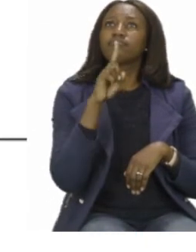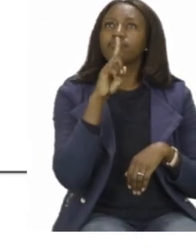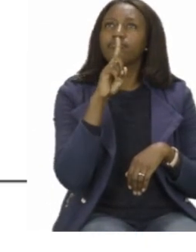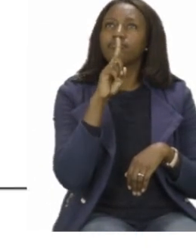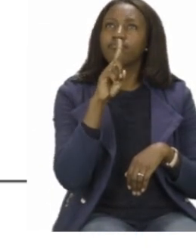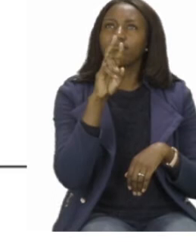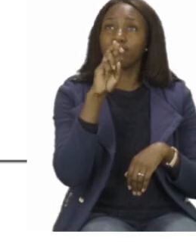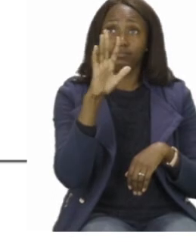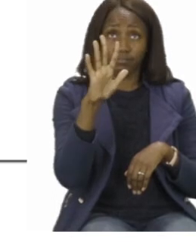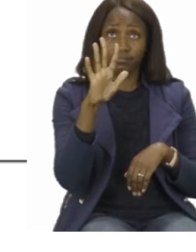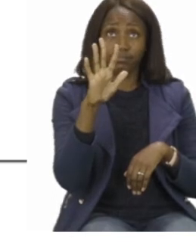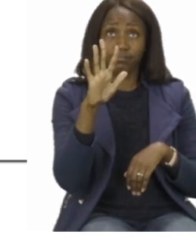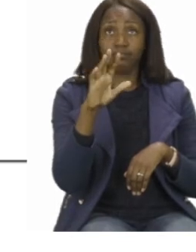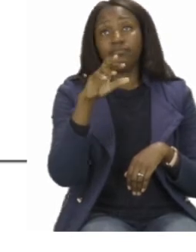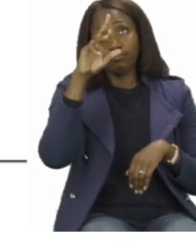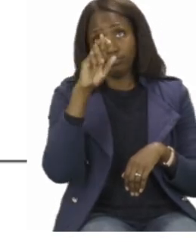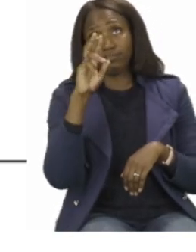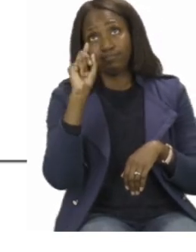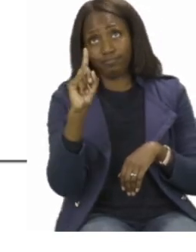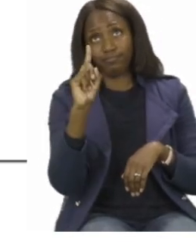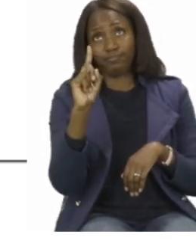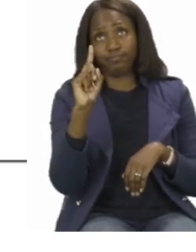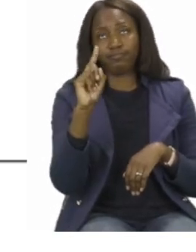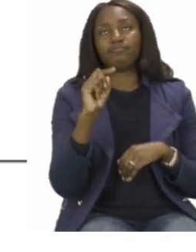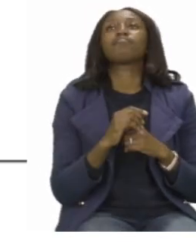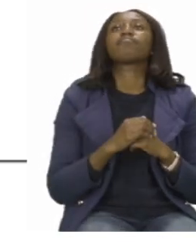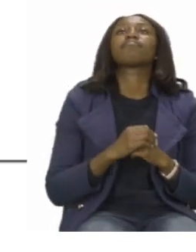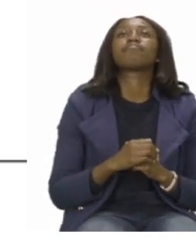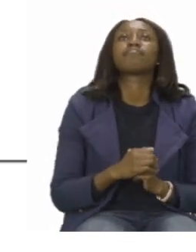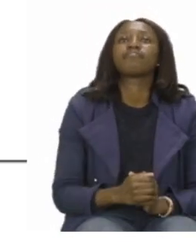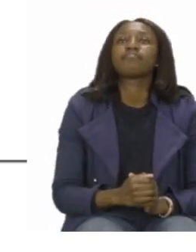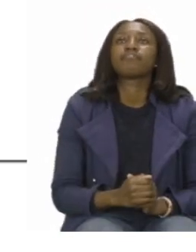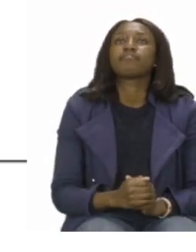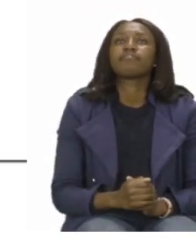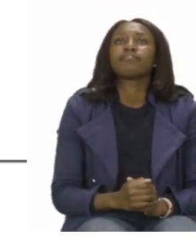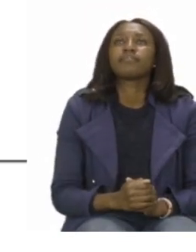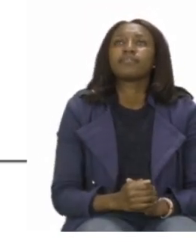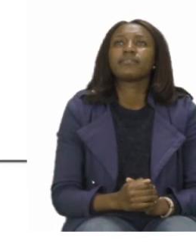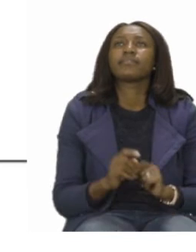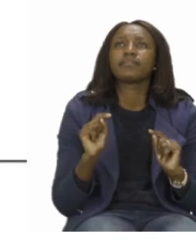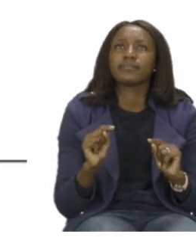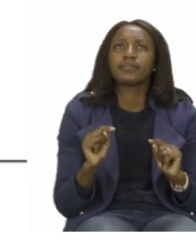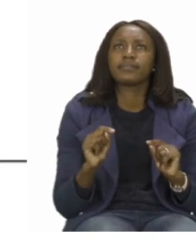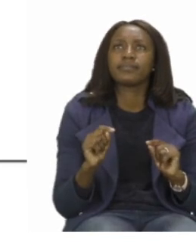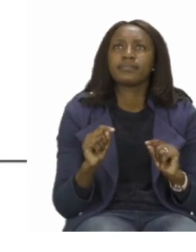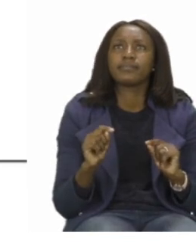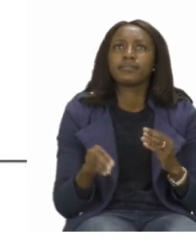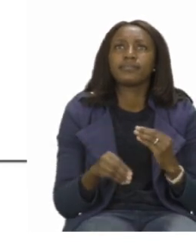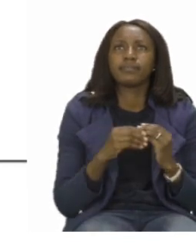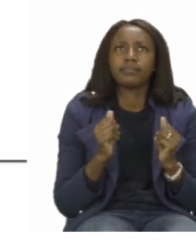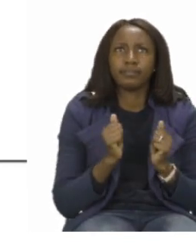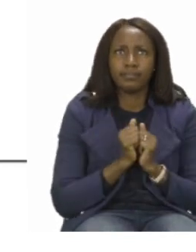and one $1 coin. Okay, Now I have only written down